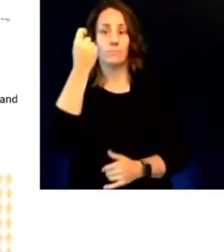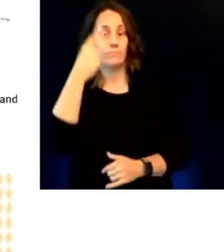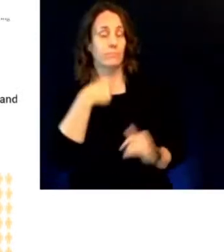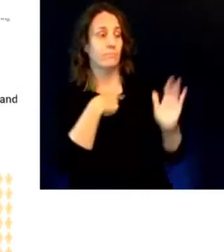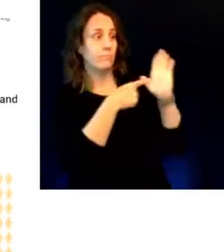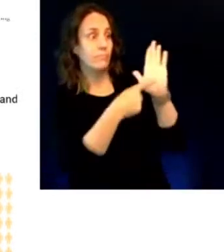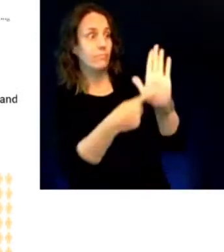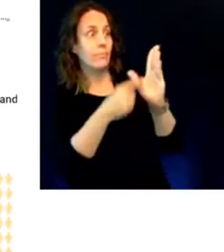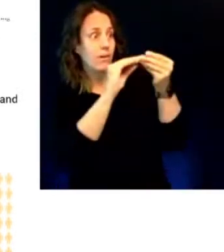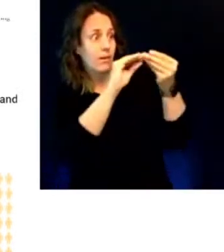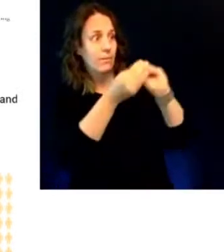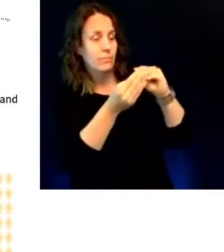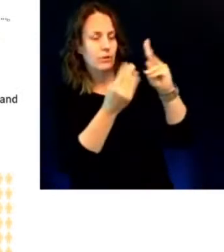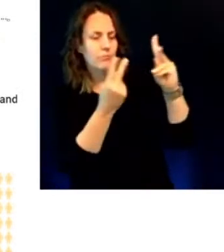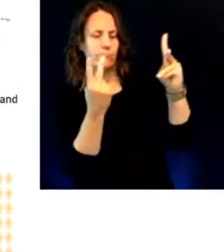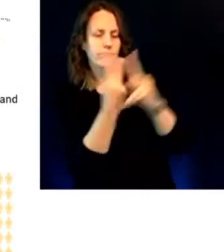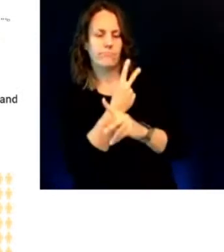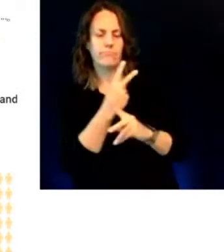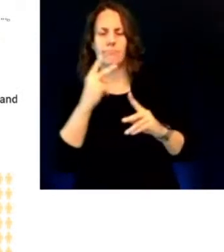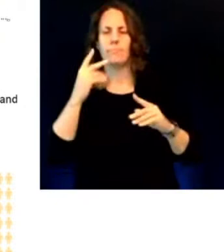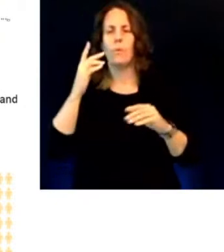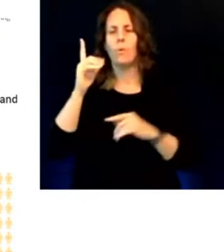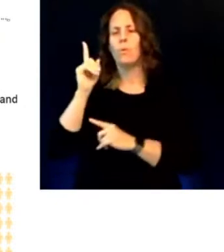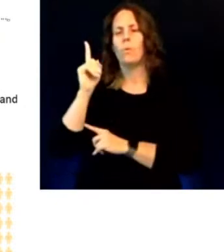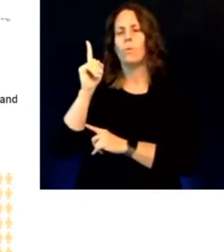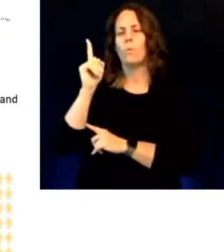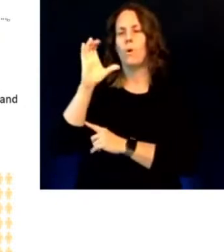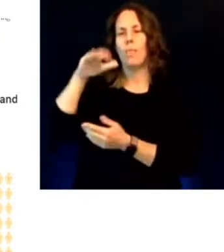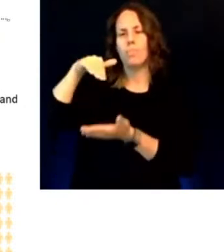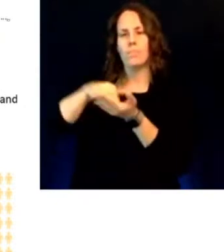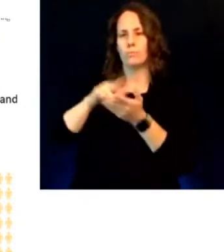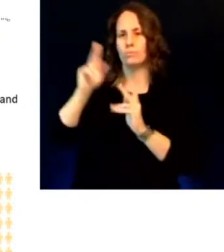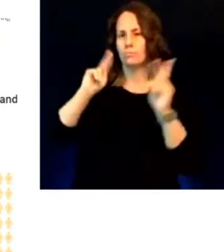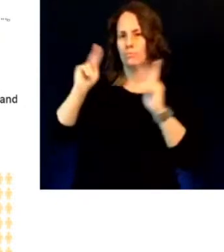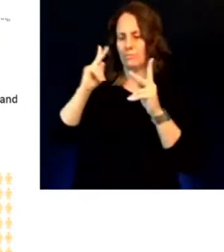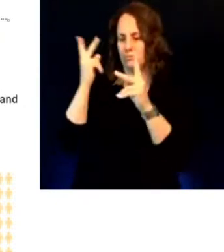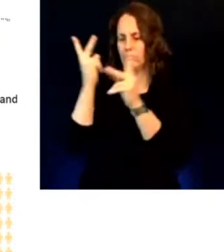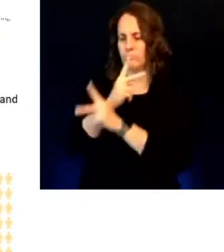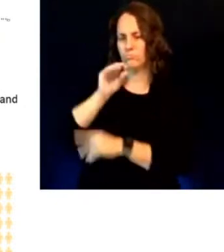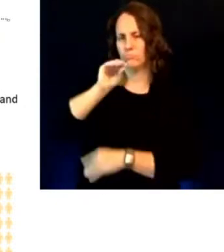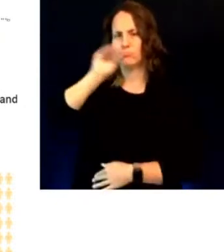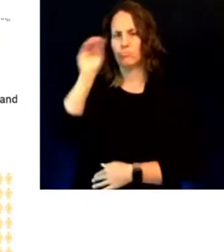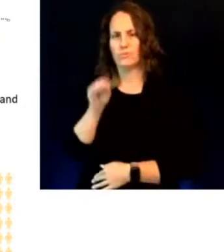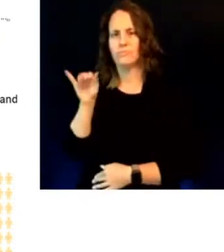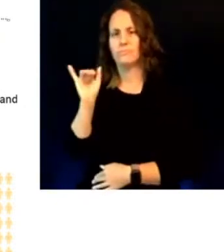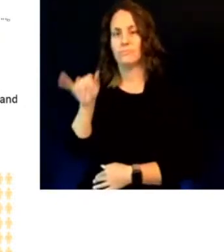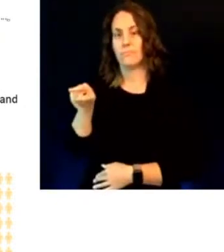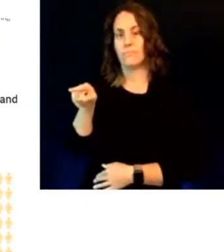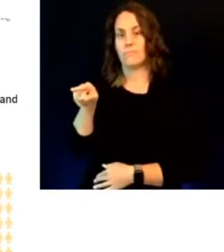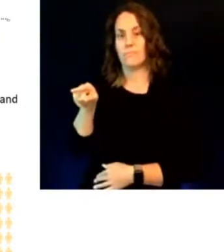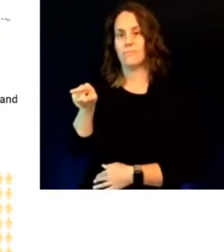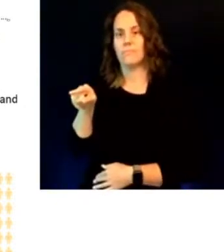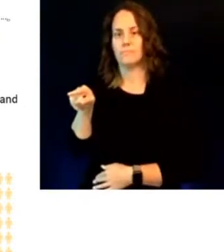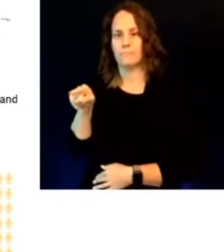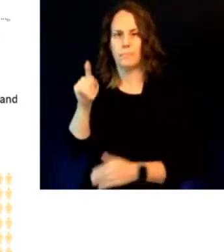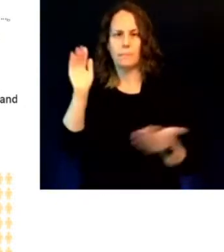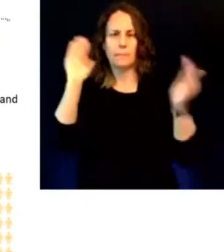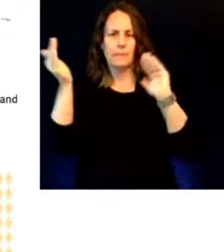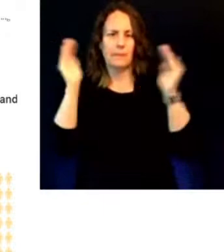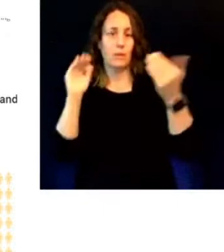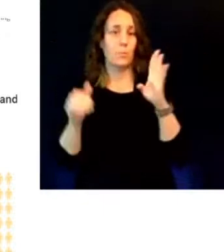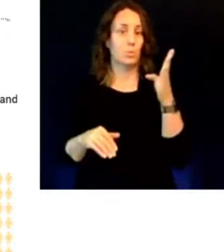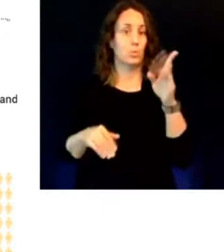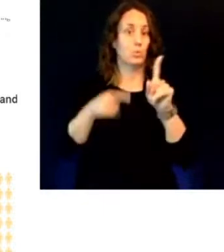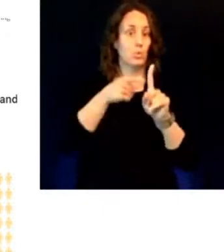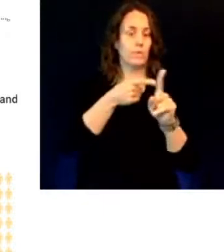hospitalizations, and deaths among fully vaccinated individuals versus people who are not fully vaccinated. And I think as you're looking